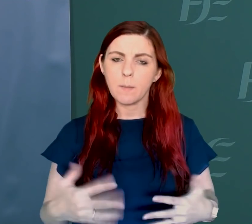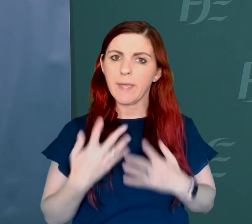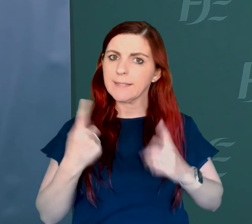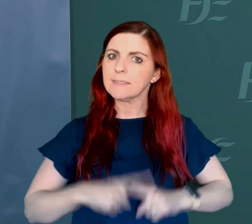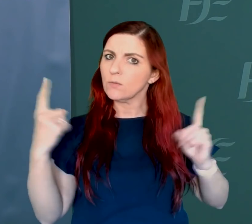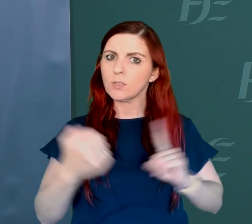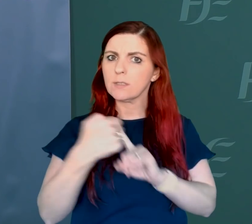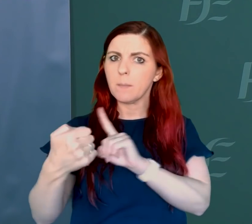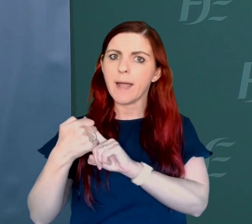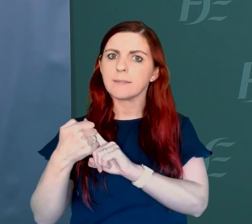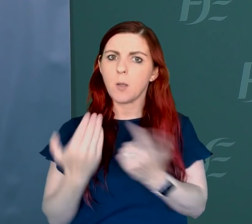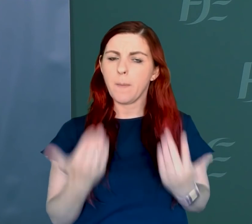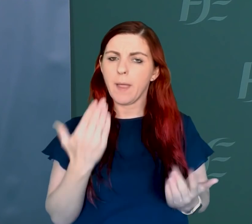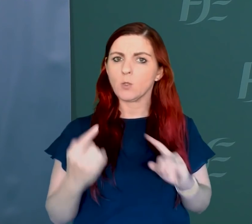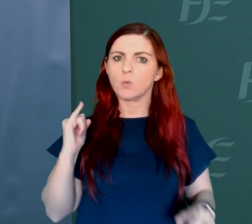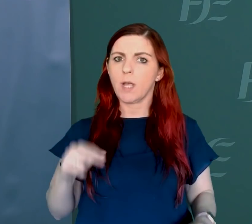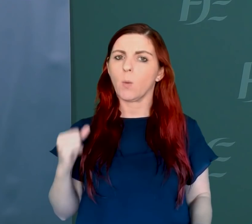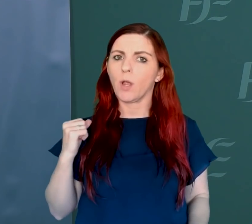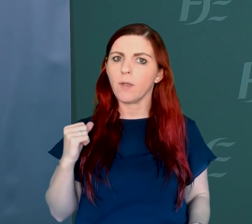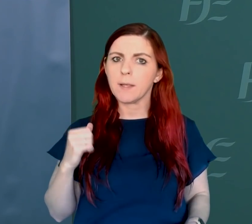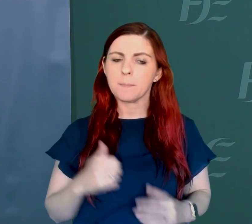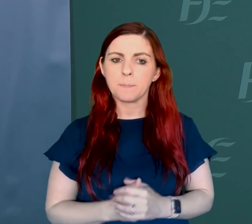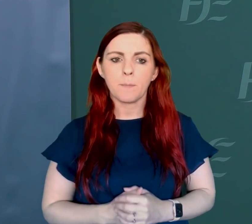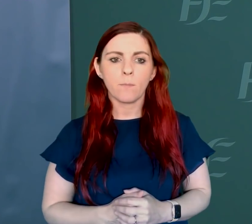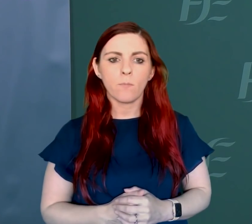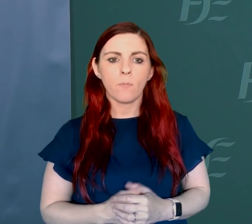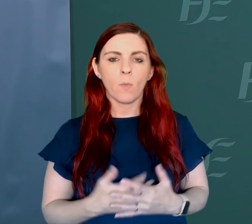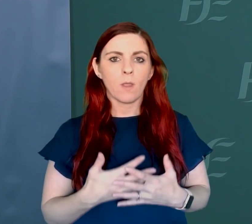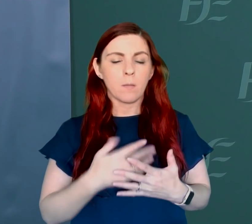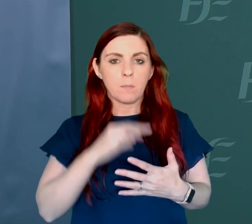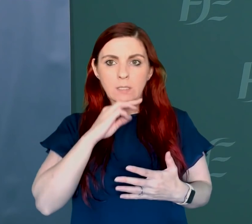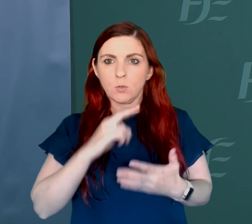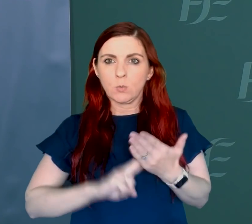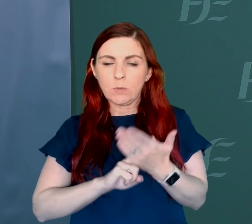impact, drawing on very severe tighter resource.